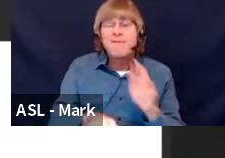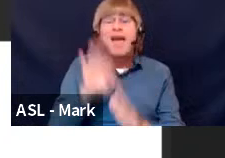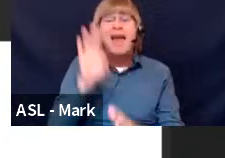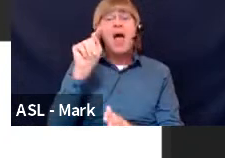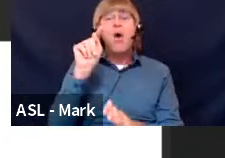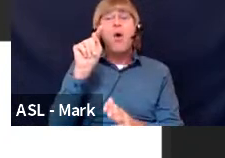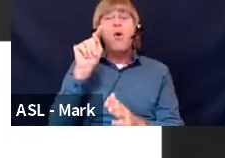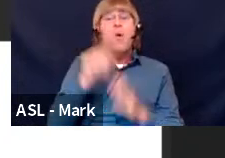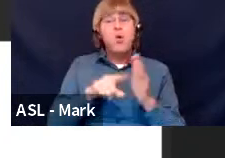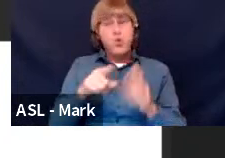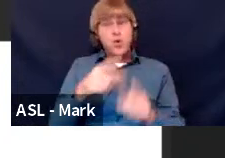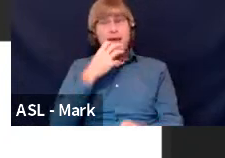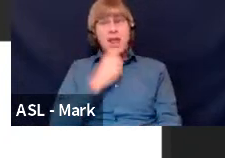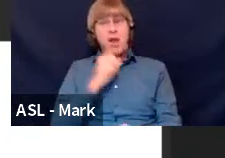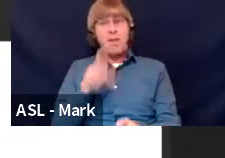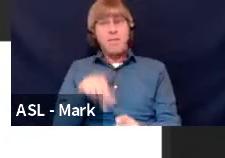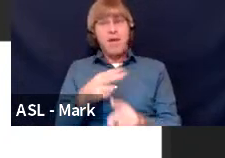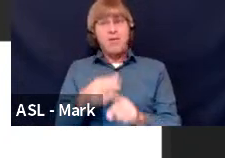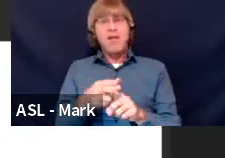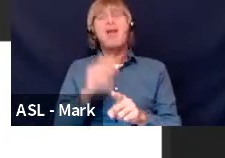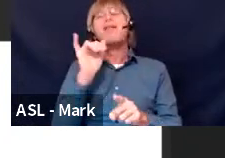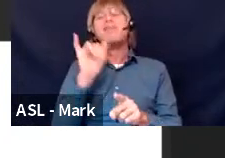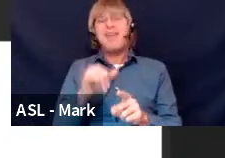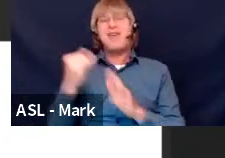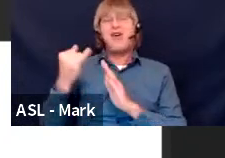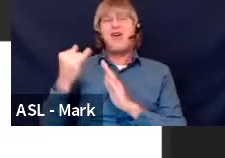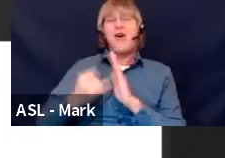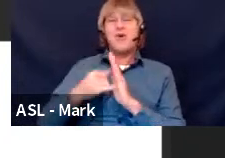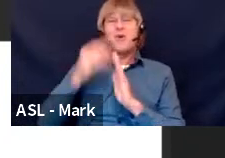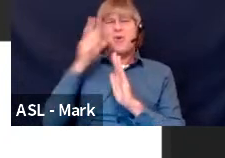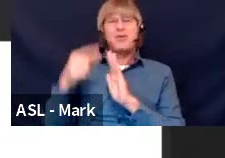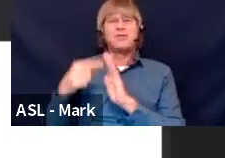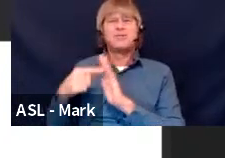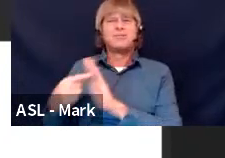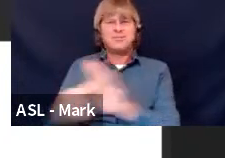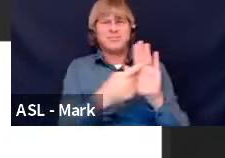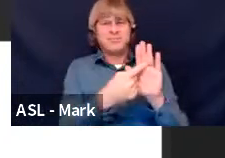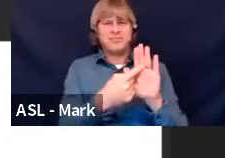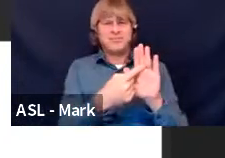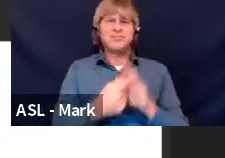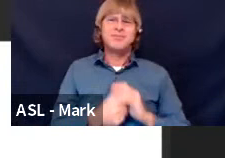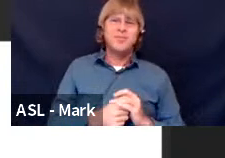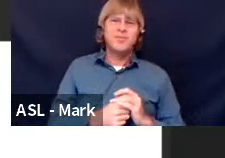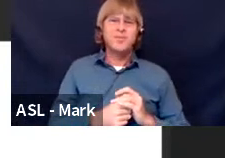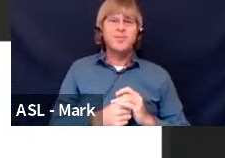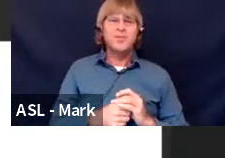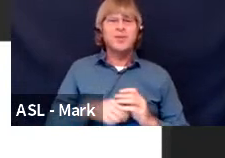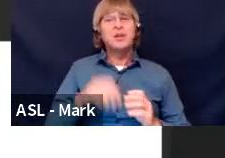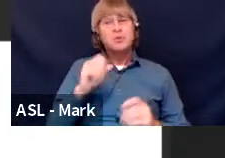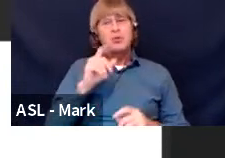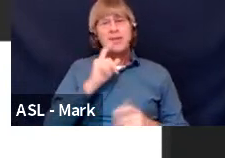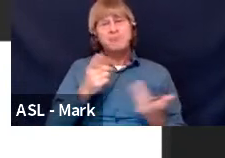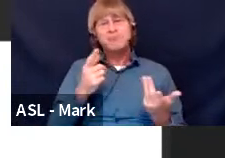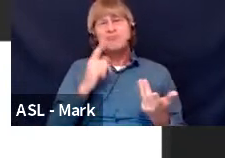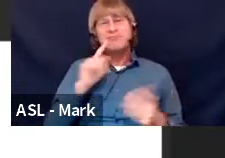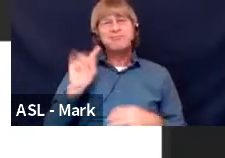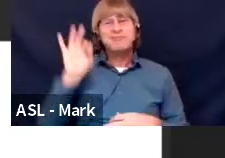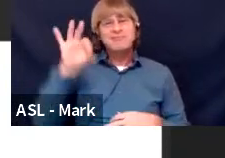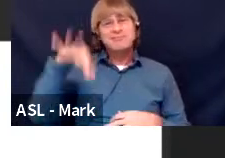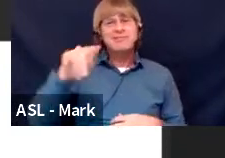that you care about, that's when your art will really speak to people. And so, yeah, tip